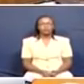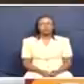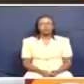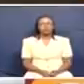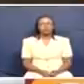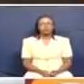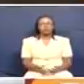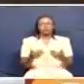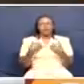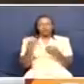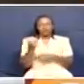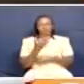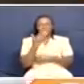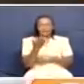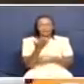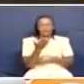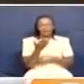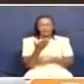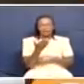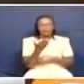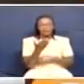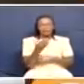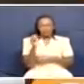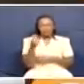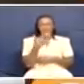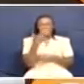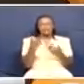Filed yesterday? Yes, we have a response.